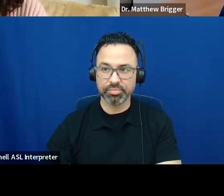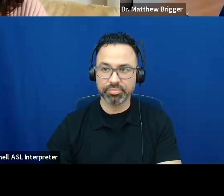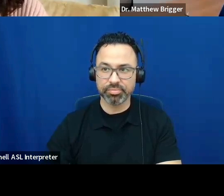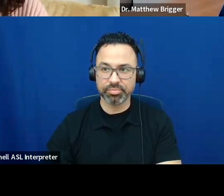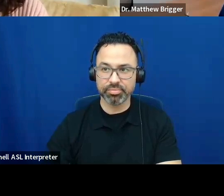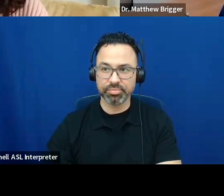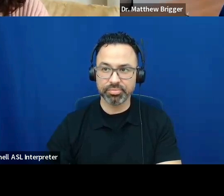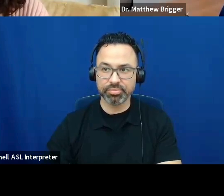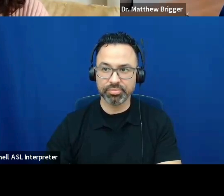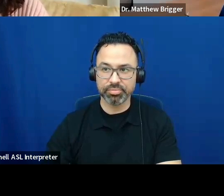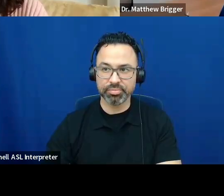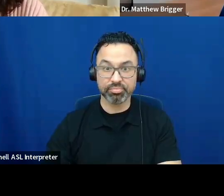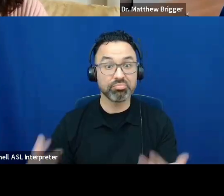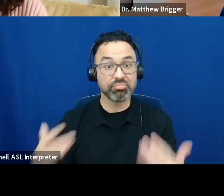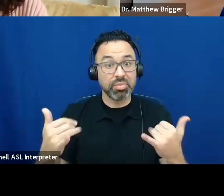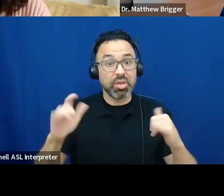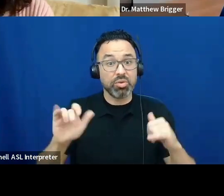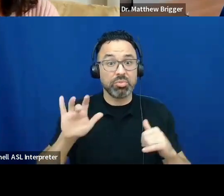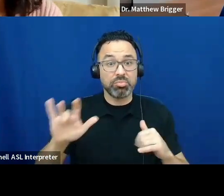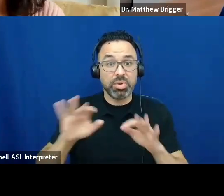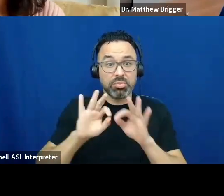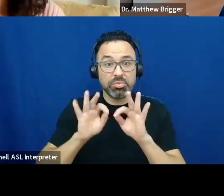you. Thank you.